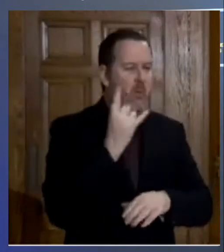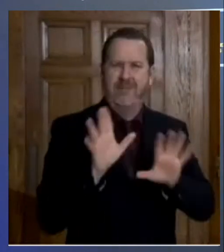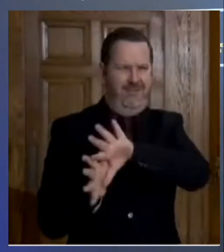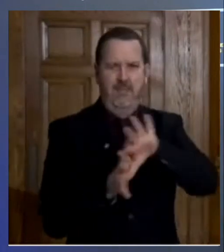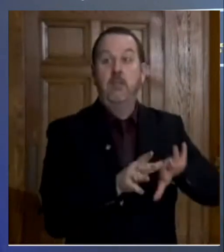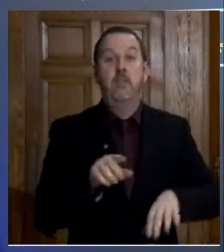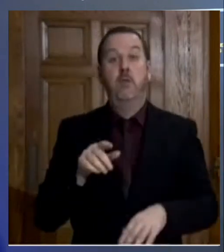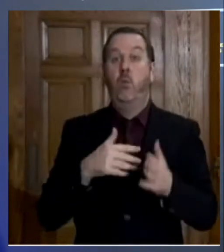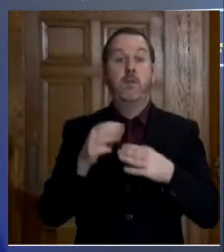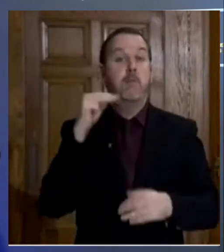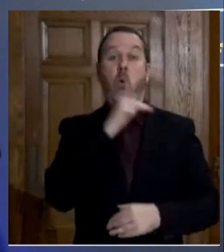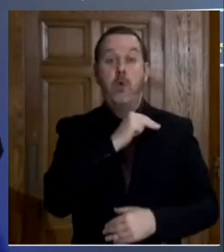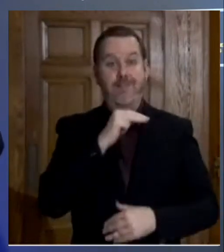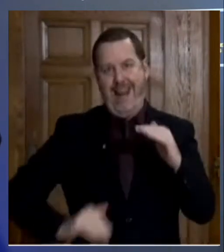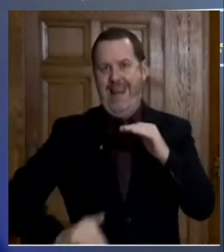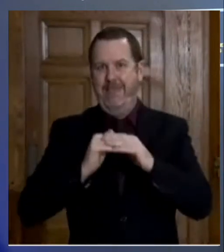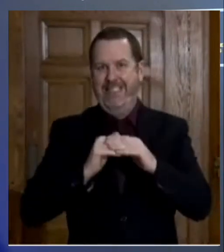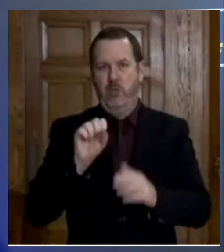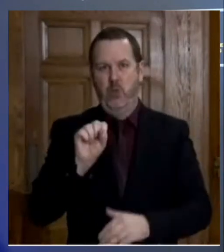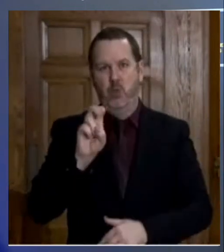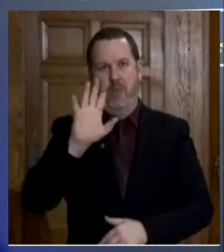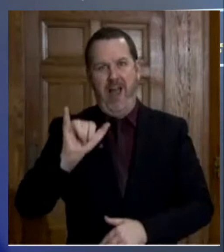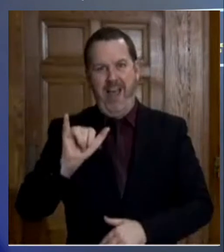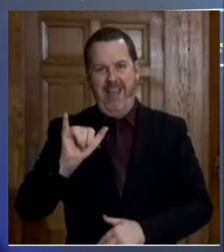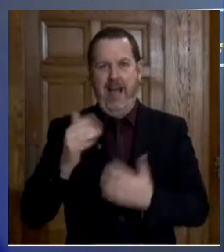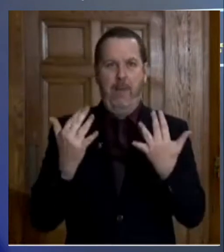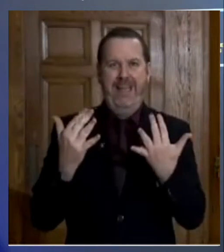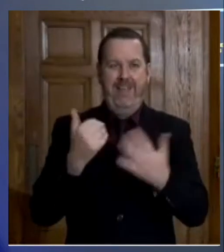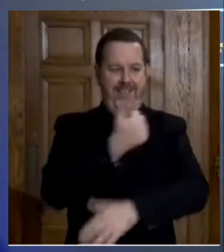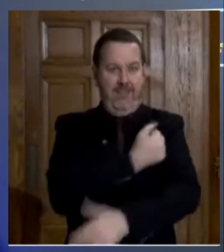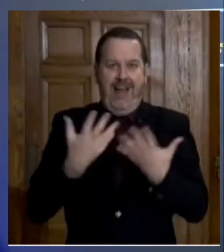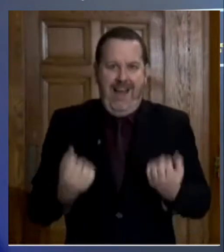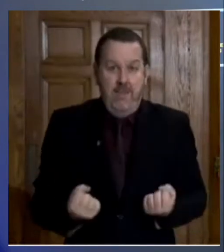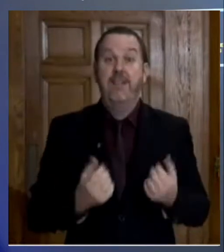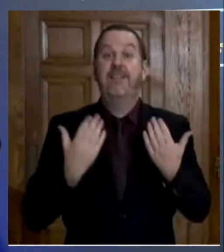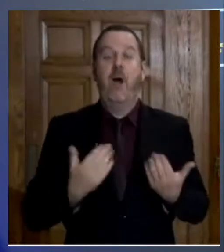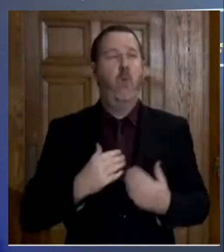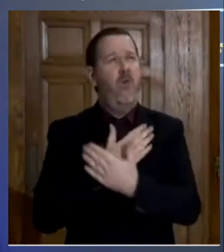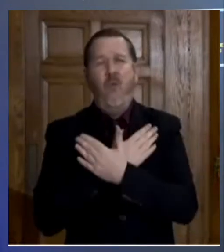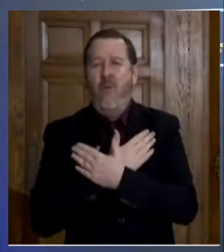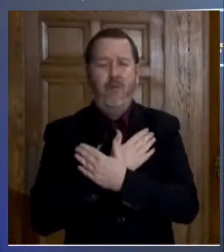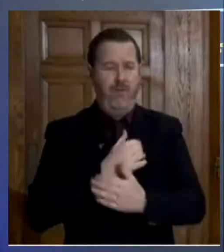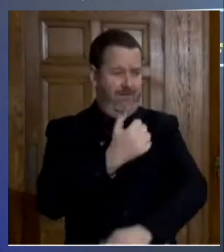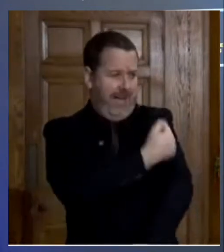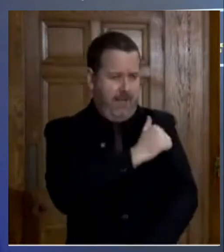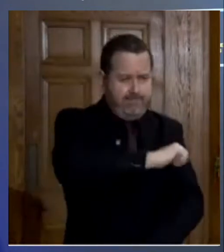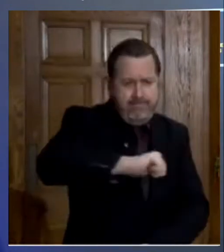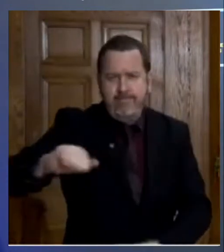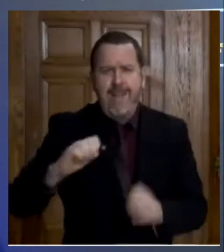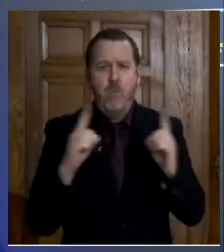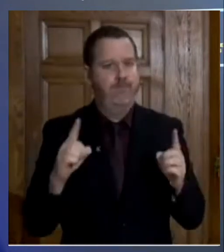Supplies are limited. We cannot vaccinate everyone right now as much as we would like to, but we will get there,